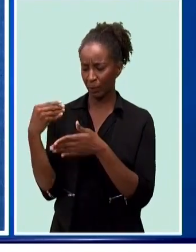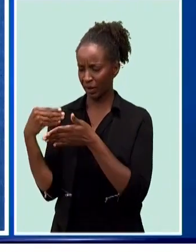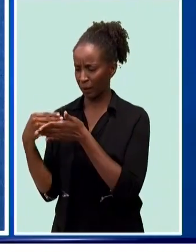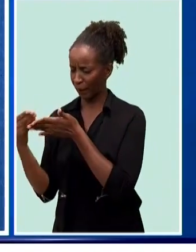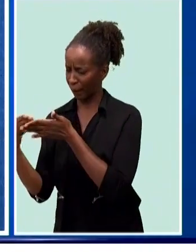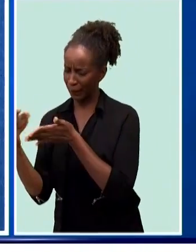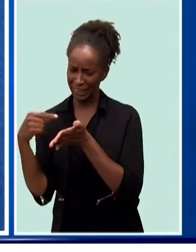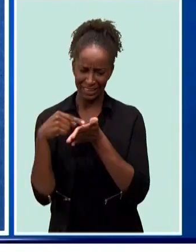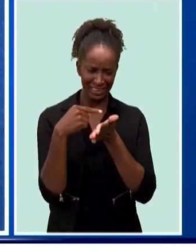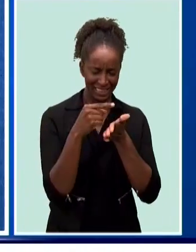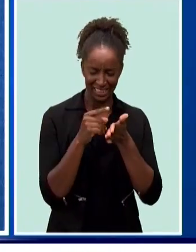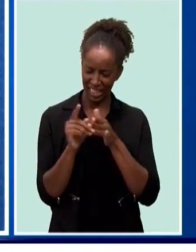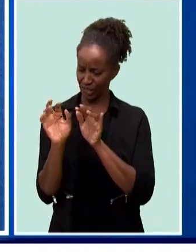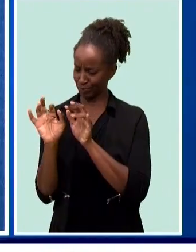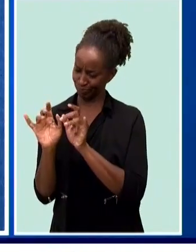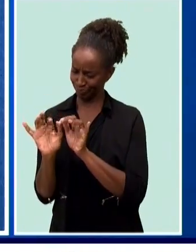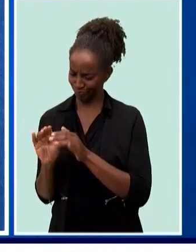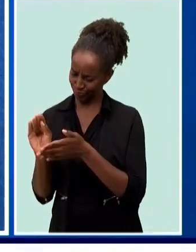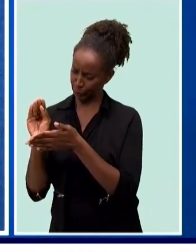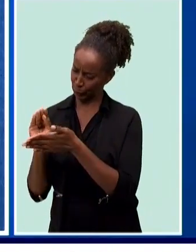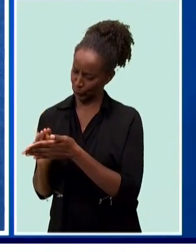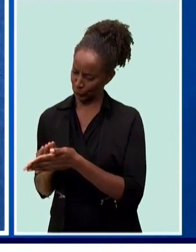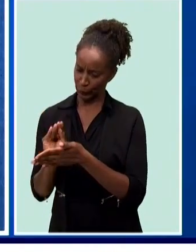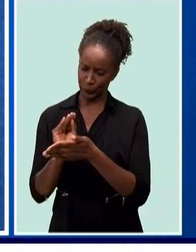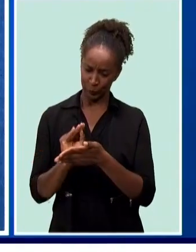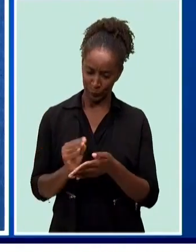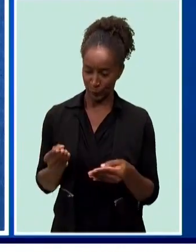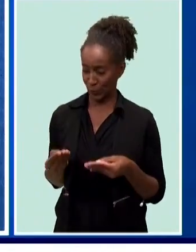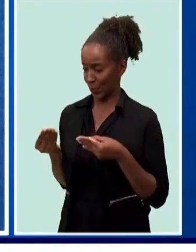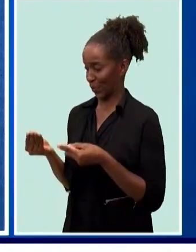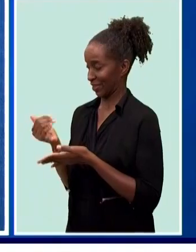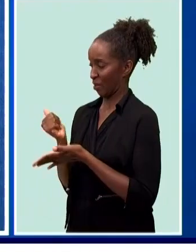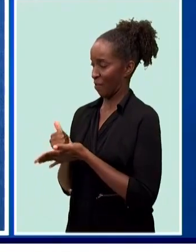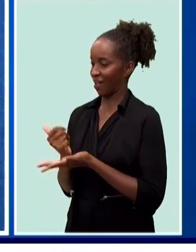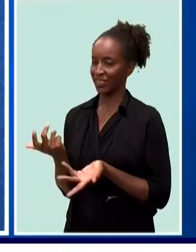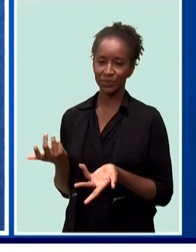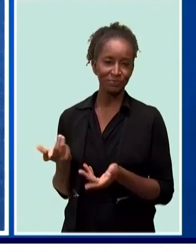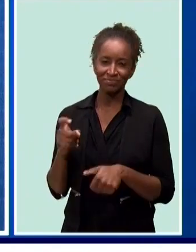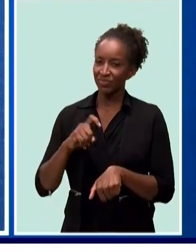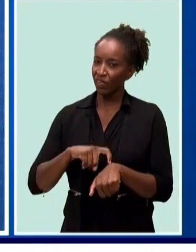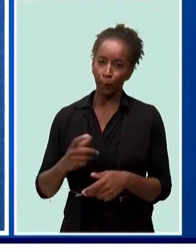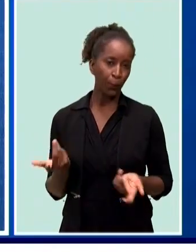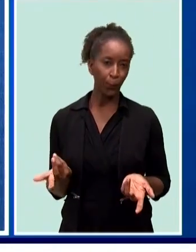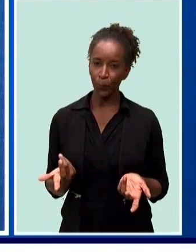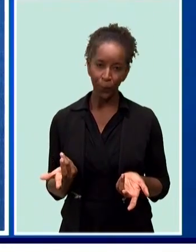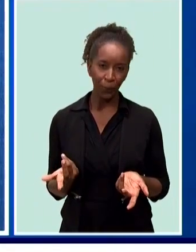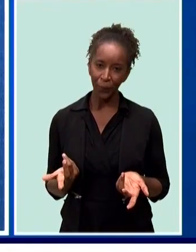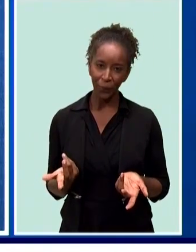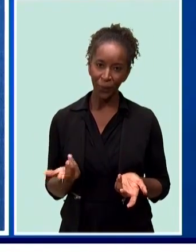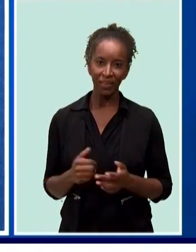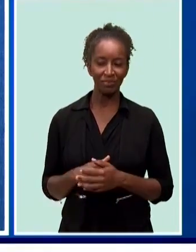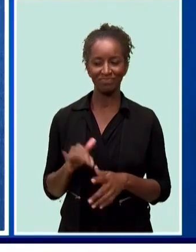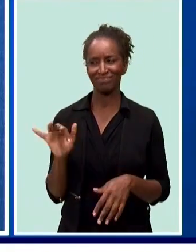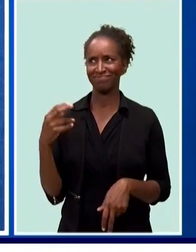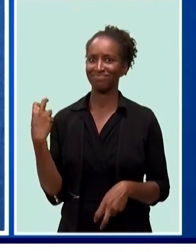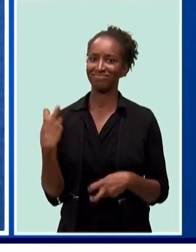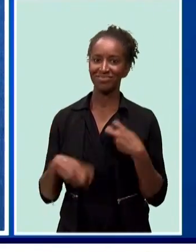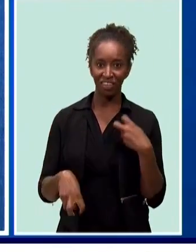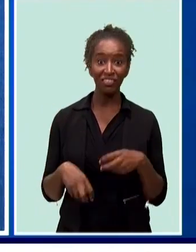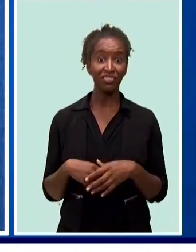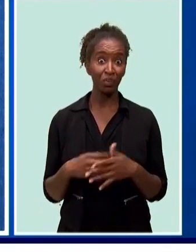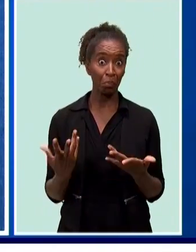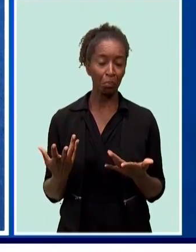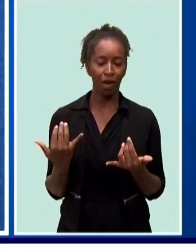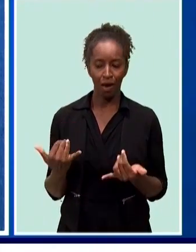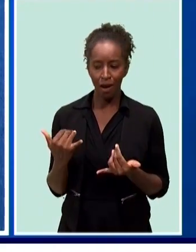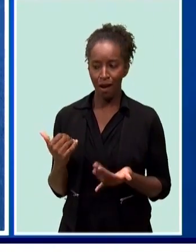data representation that suggests how my business perform every single week or month. And we all know that's been a challenge. But the